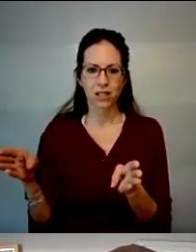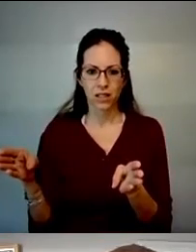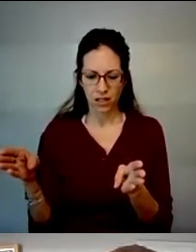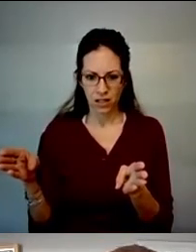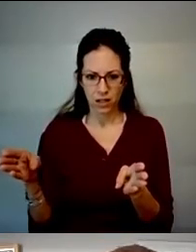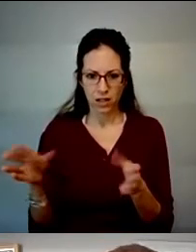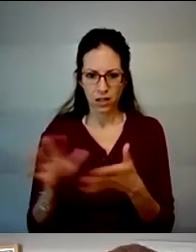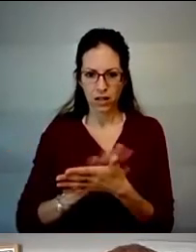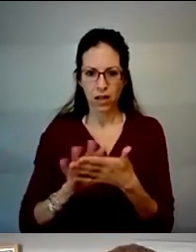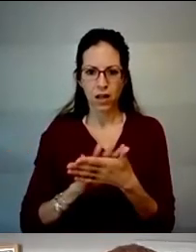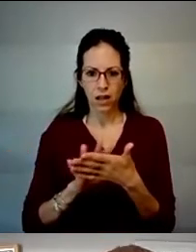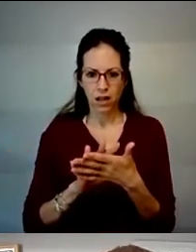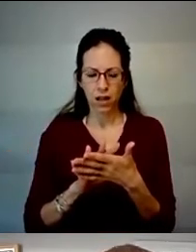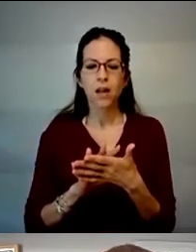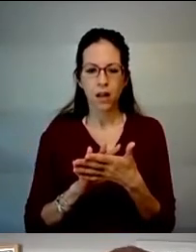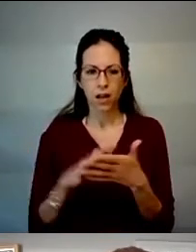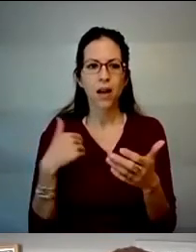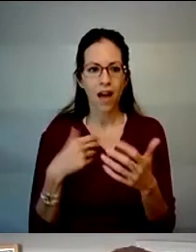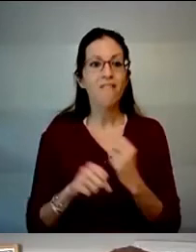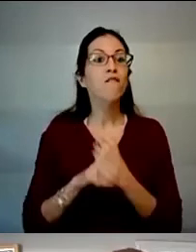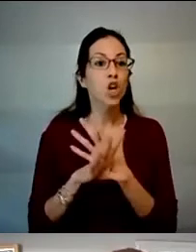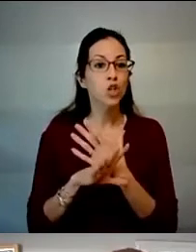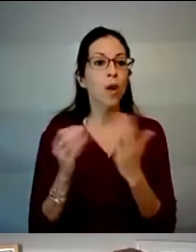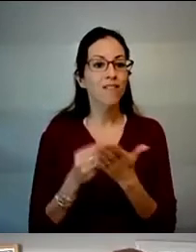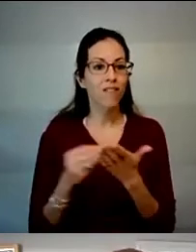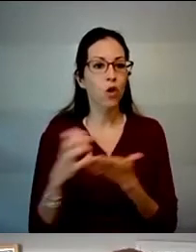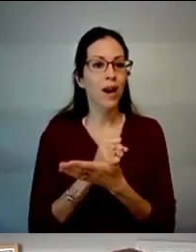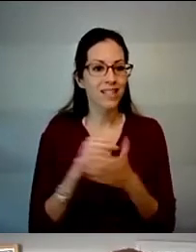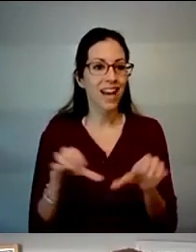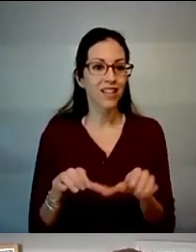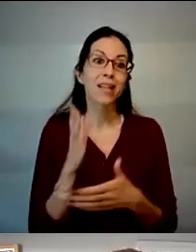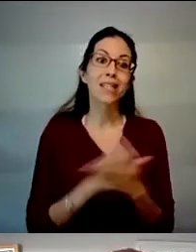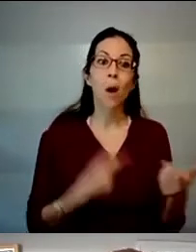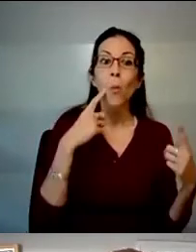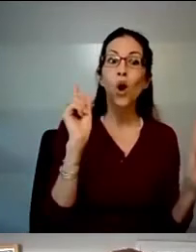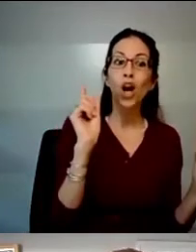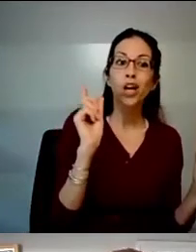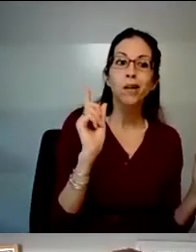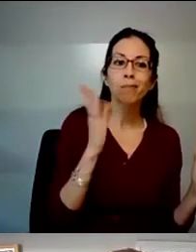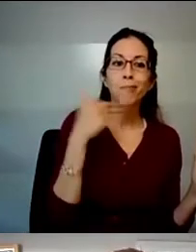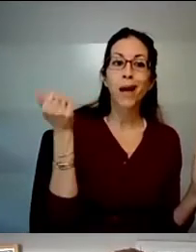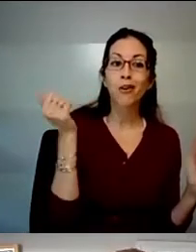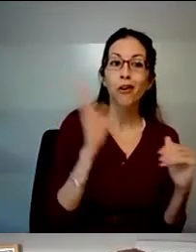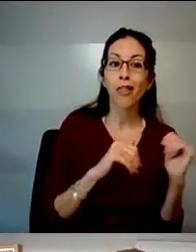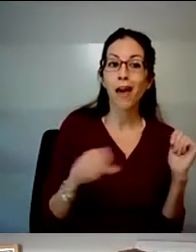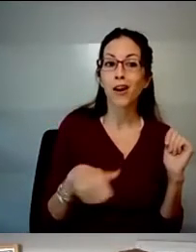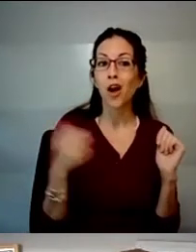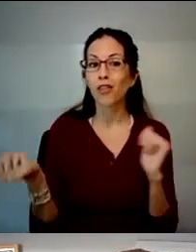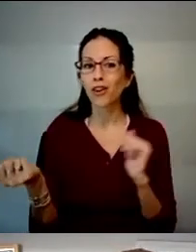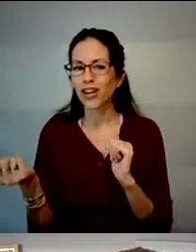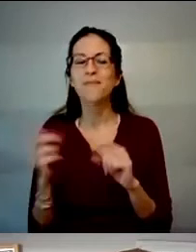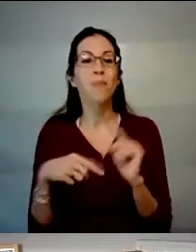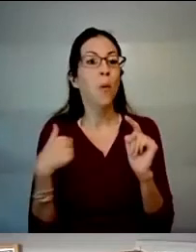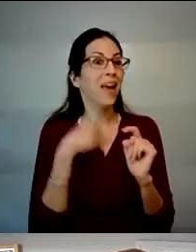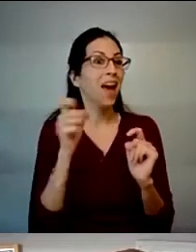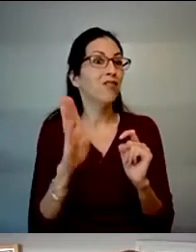some virtual fundraising activities, and those worked some better than others, I would say. But, you know, we had to be nimble. And I